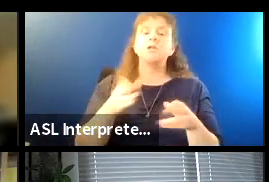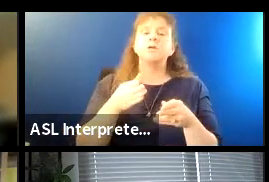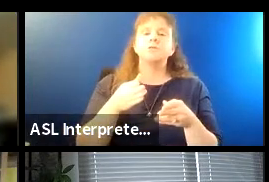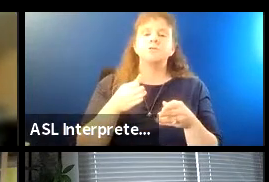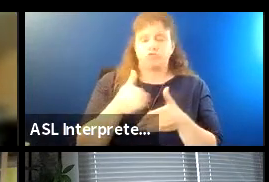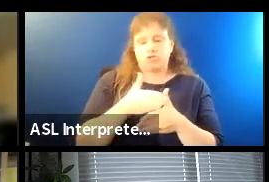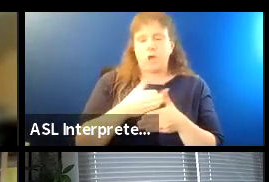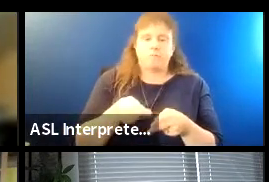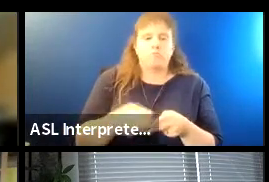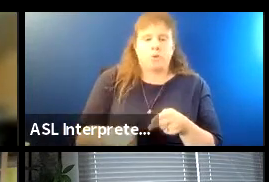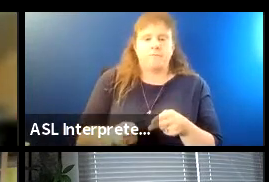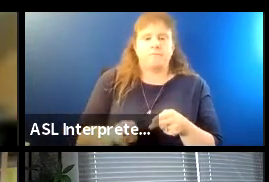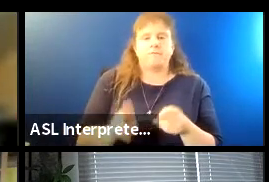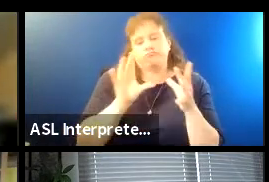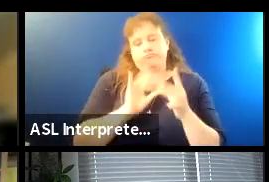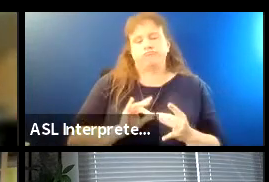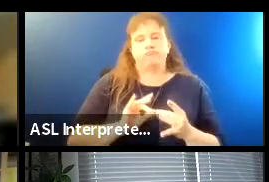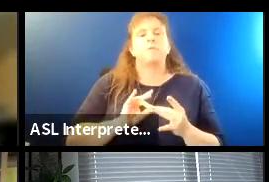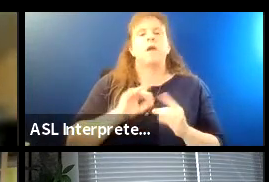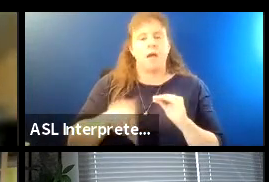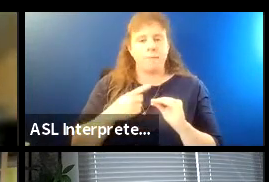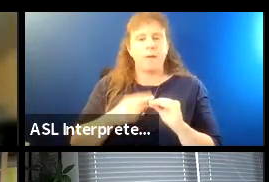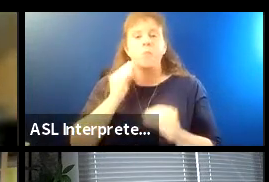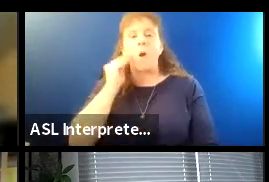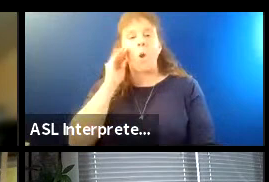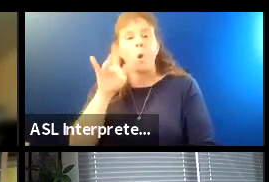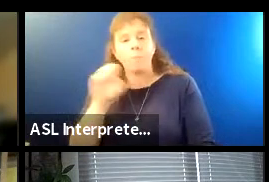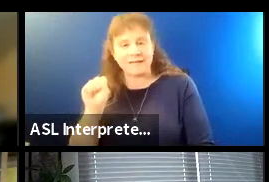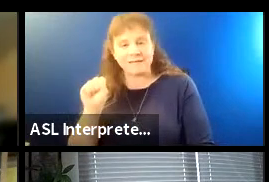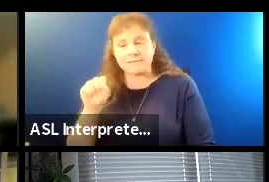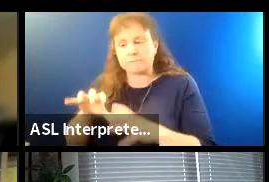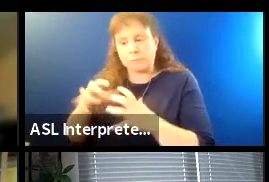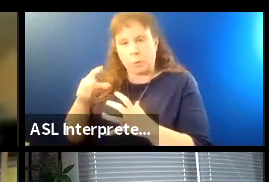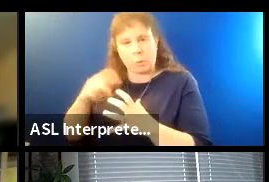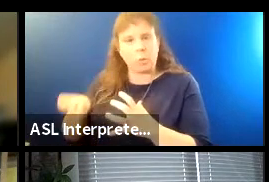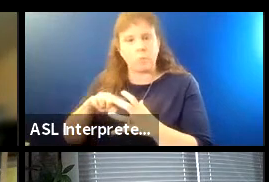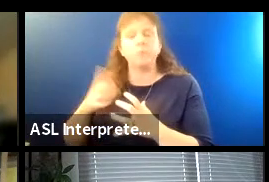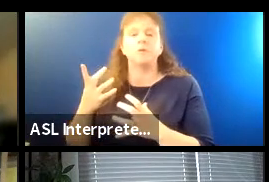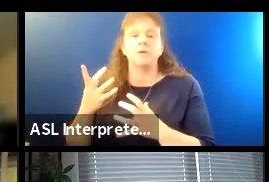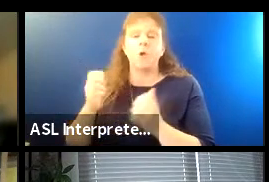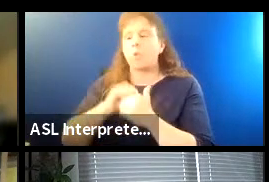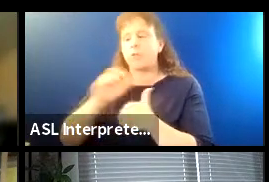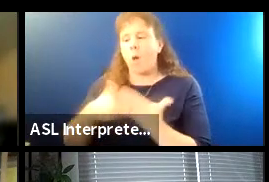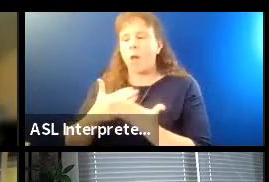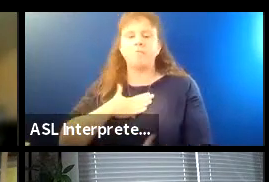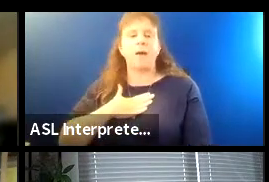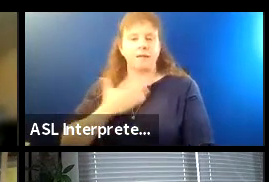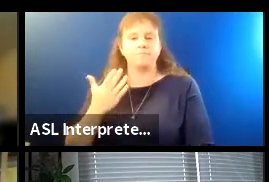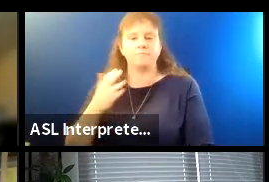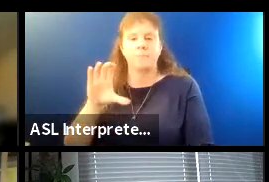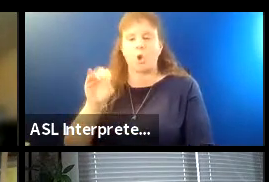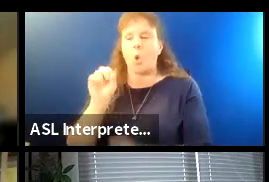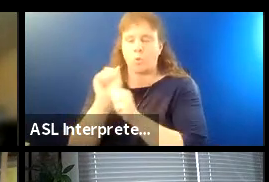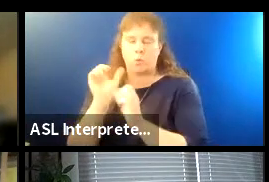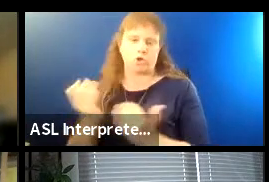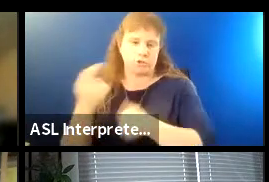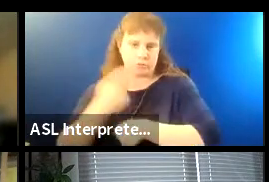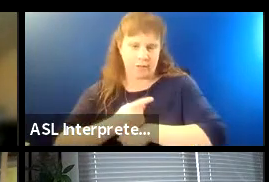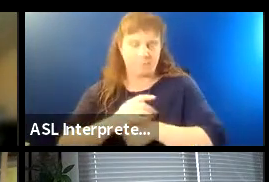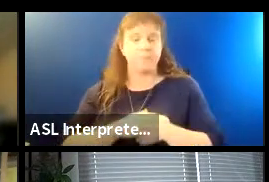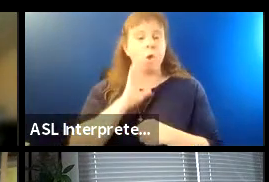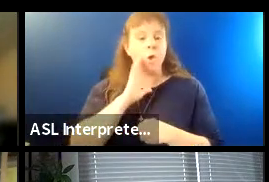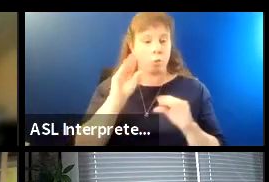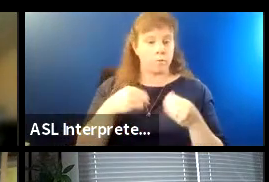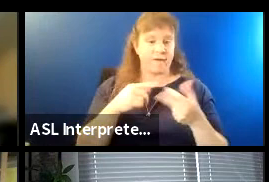of the homelessness and housing stability or instability sector with all my esteemed colleagues today. I will provide my reflections in